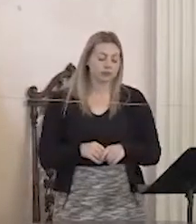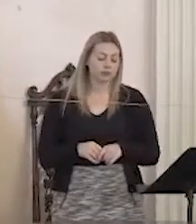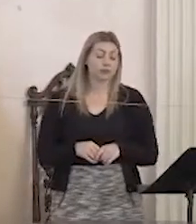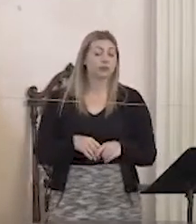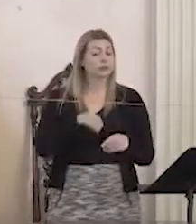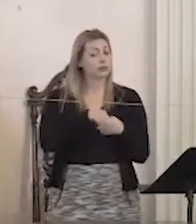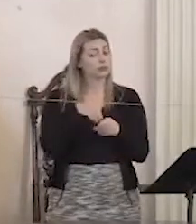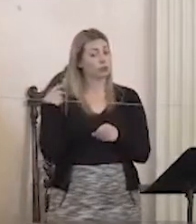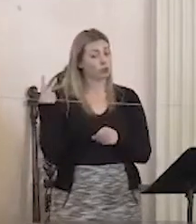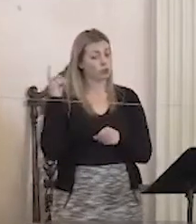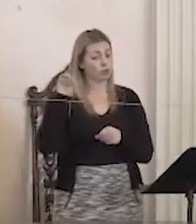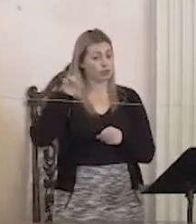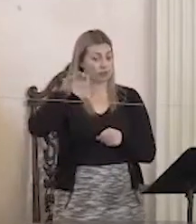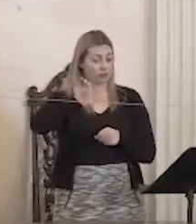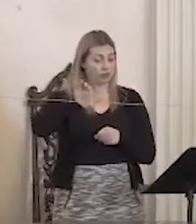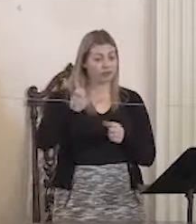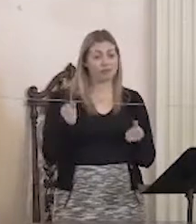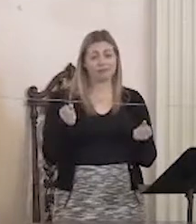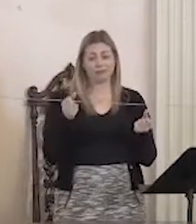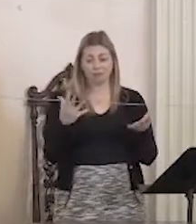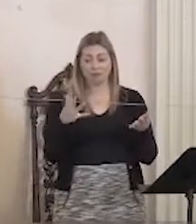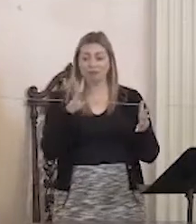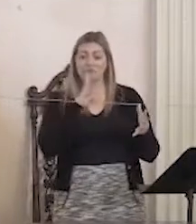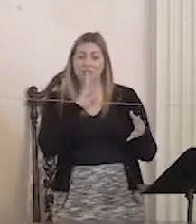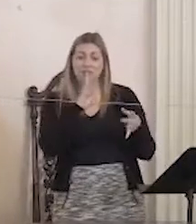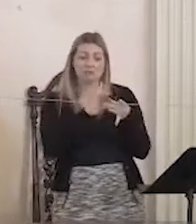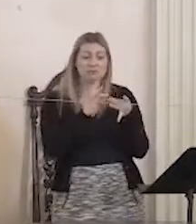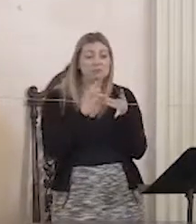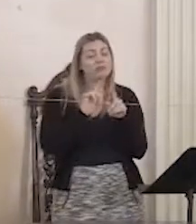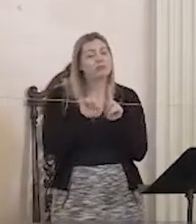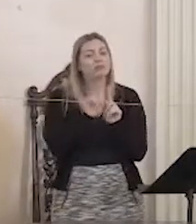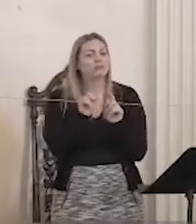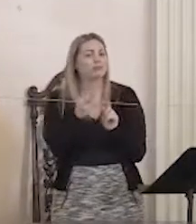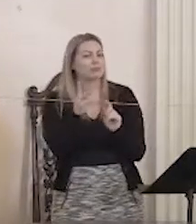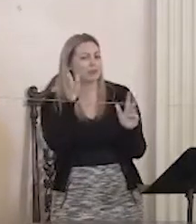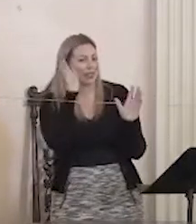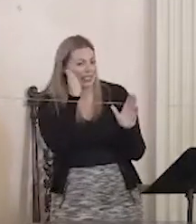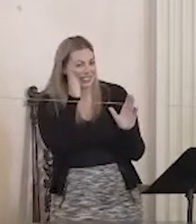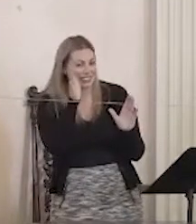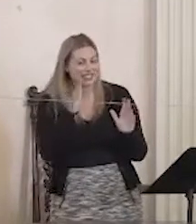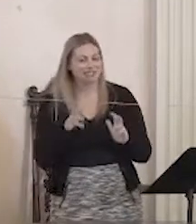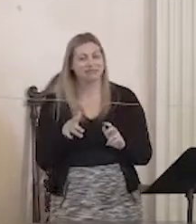"In Washington, D.C., where many talk but few listen,